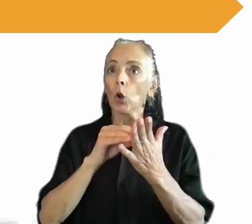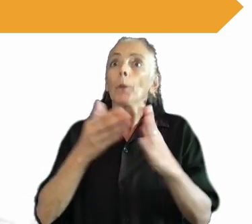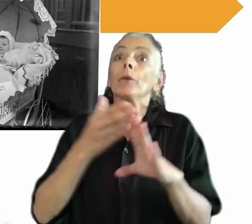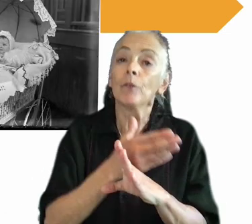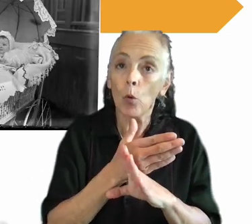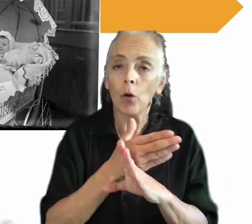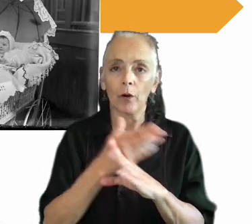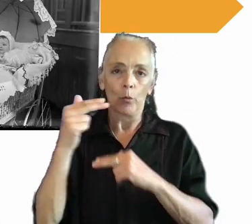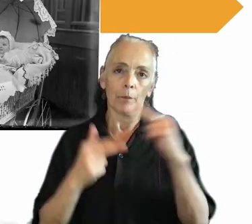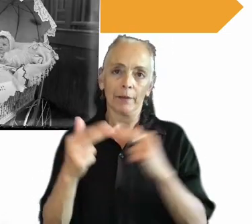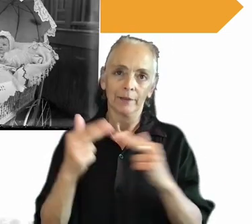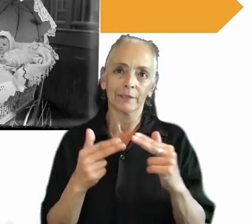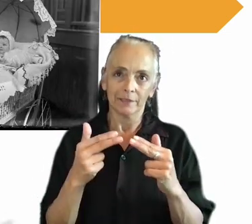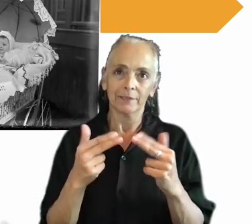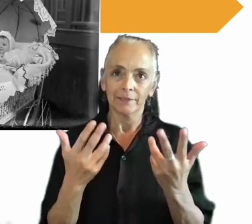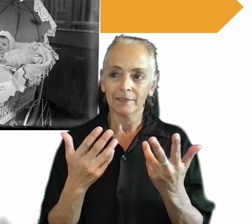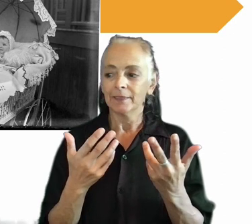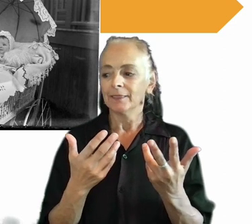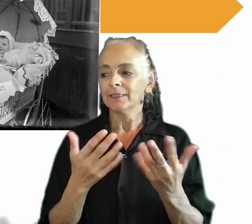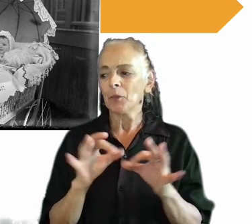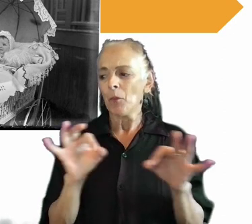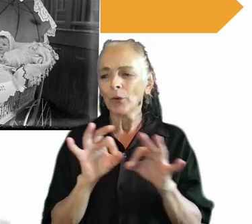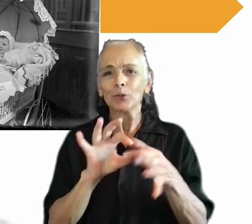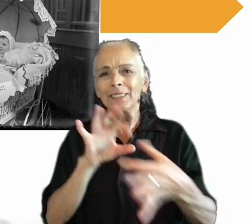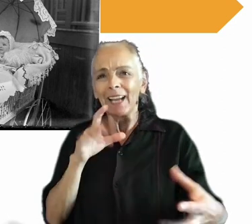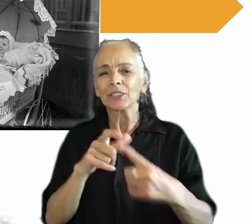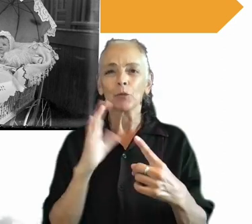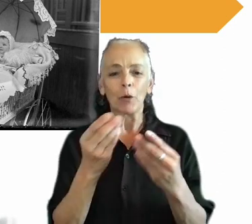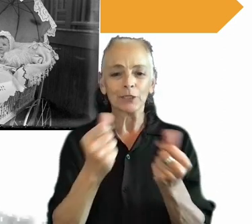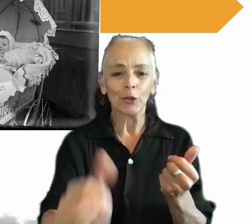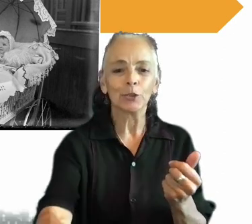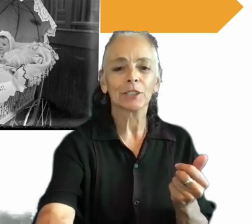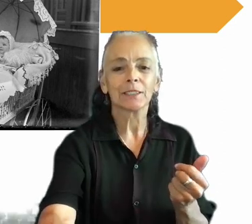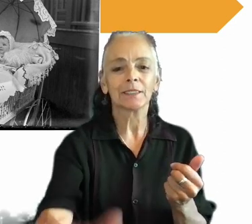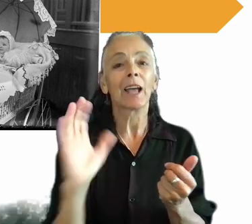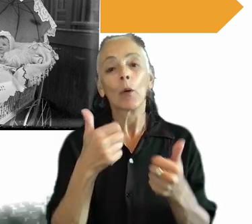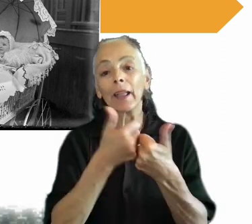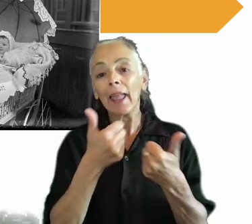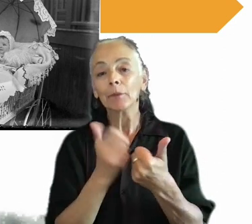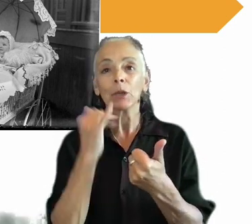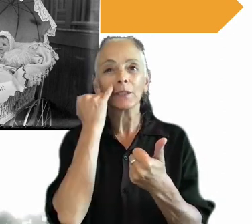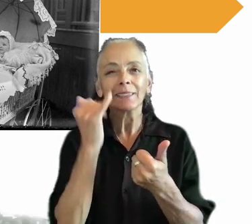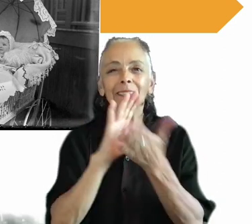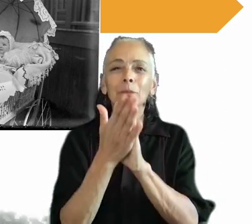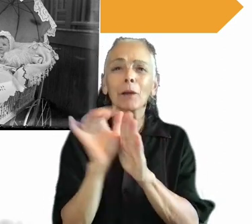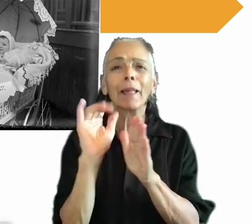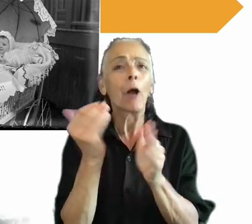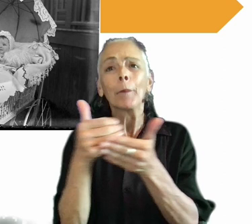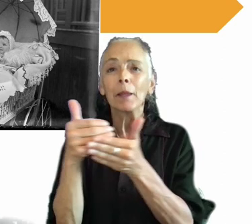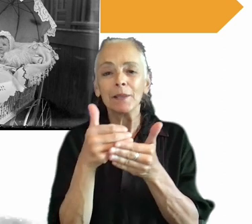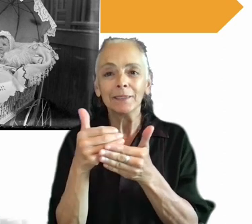to start detaching ourselves from our solutions we start treating our games our ideas as our babies and when we do